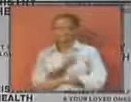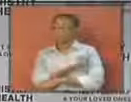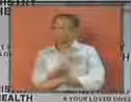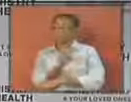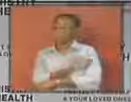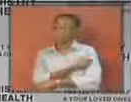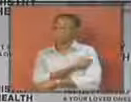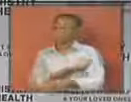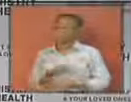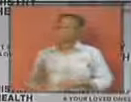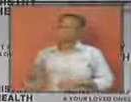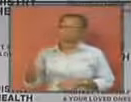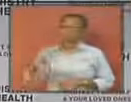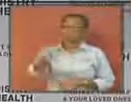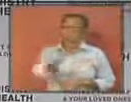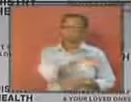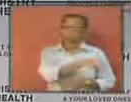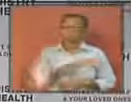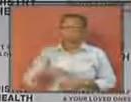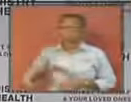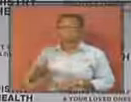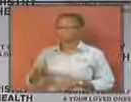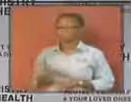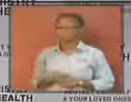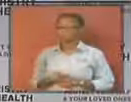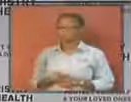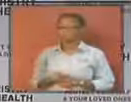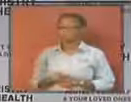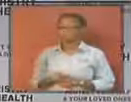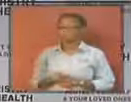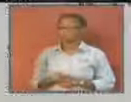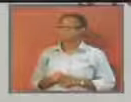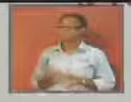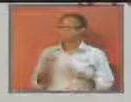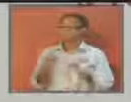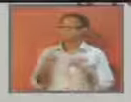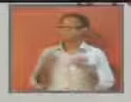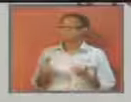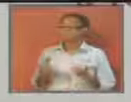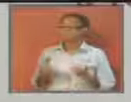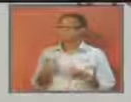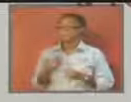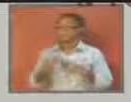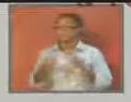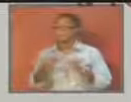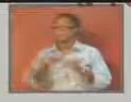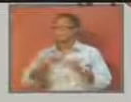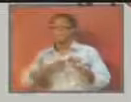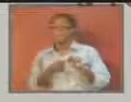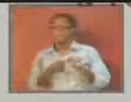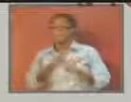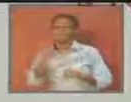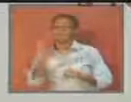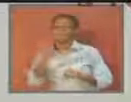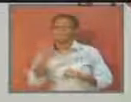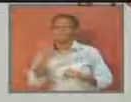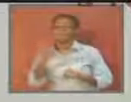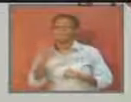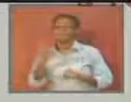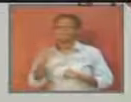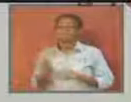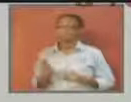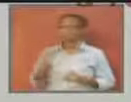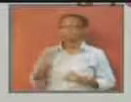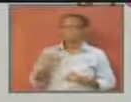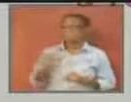one other point just to clarify, so when we begin on Wednesday, it will be the same phase 1 sort of approach we'll be using, but again, it will